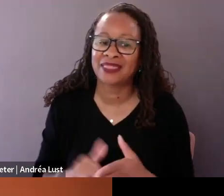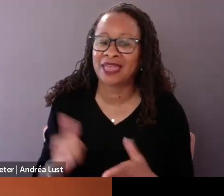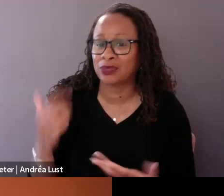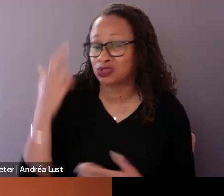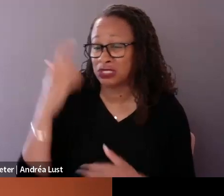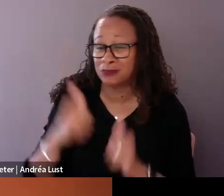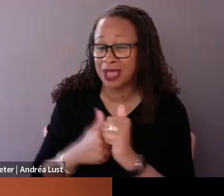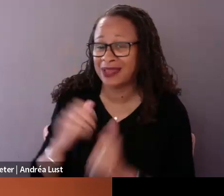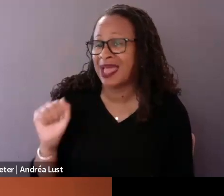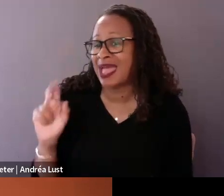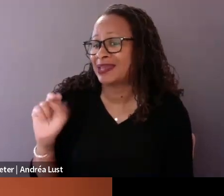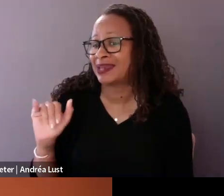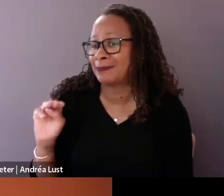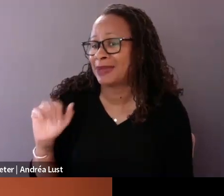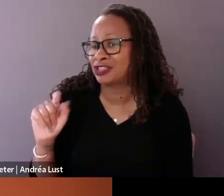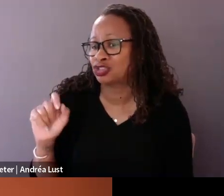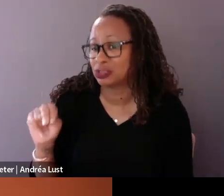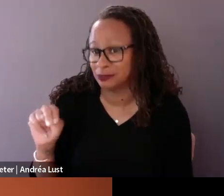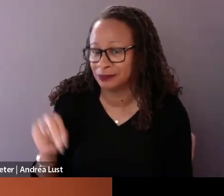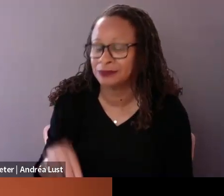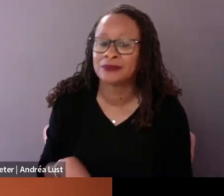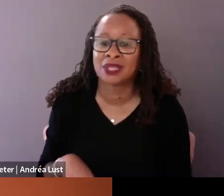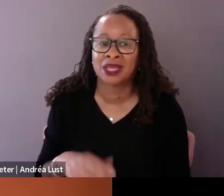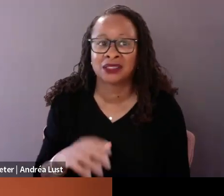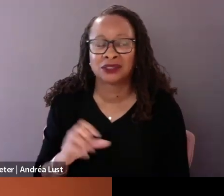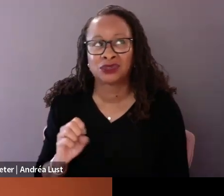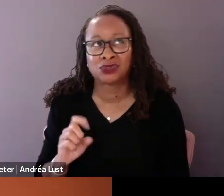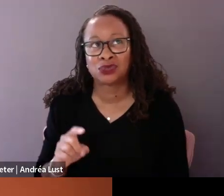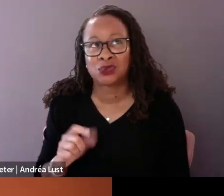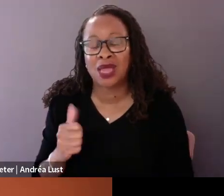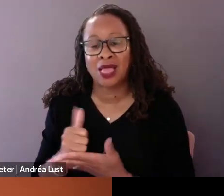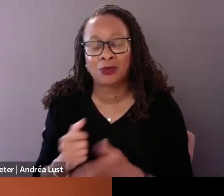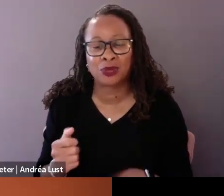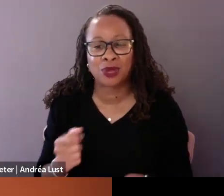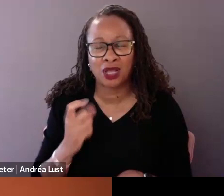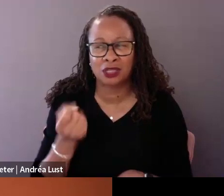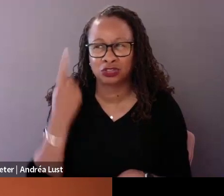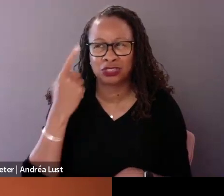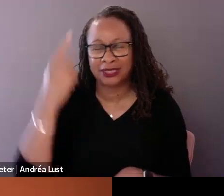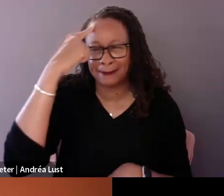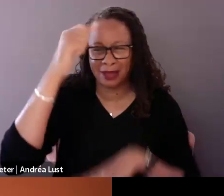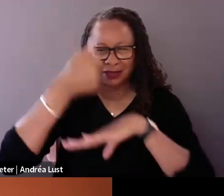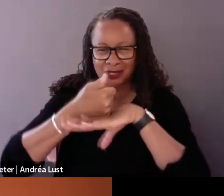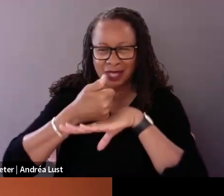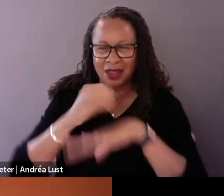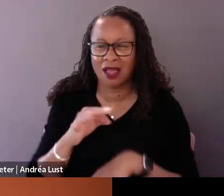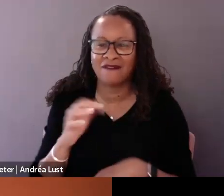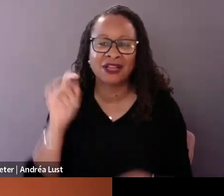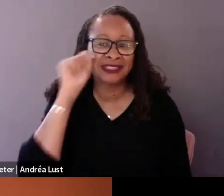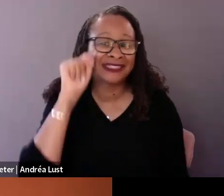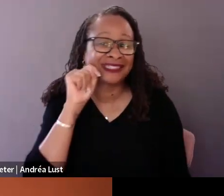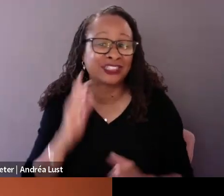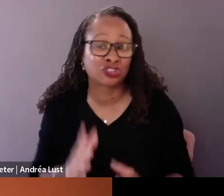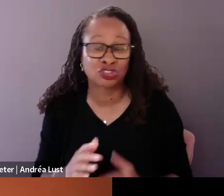animation, really was to sort of put you in the mindset of, you know, the kind of adolescence that exists your